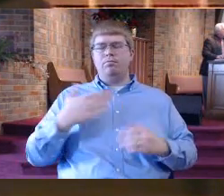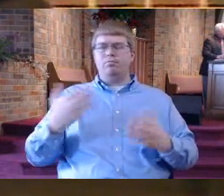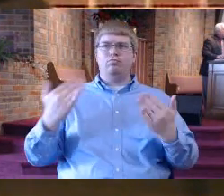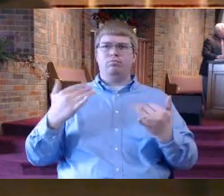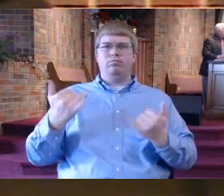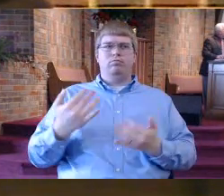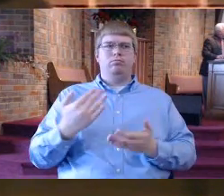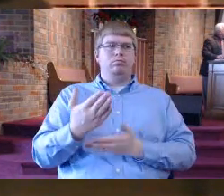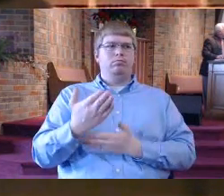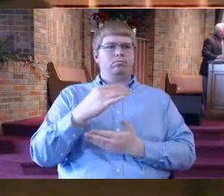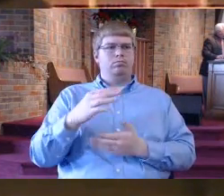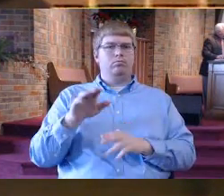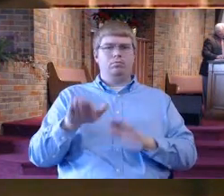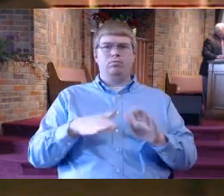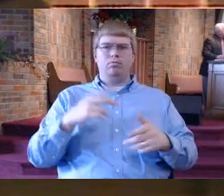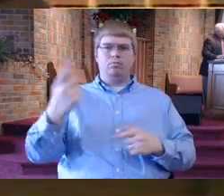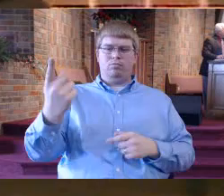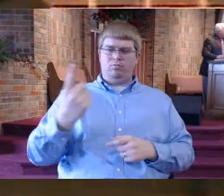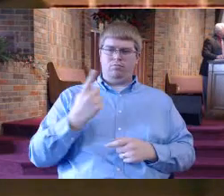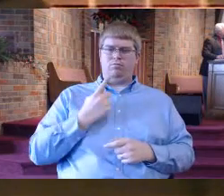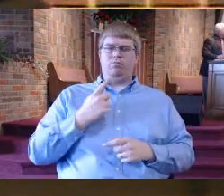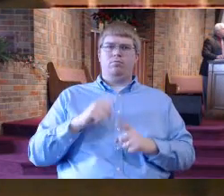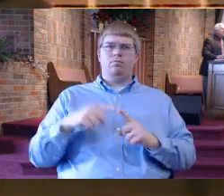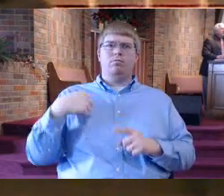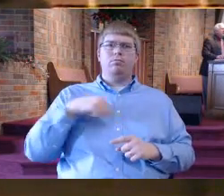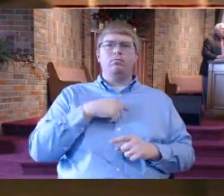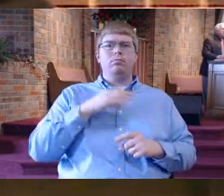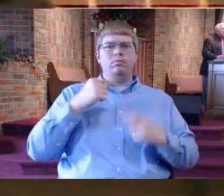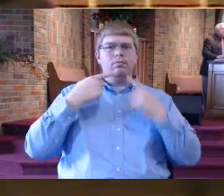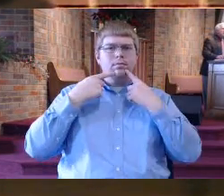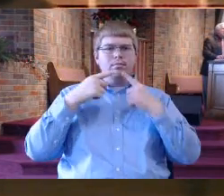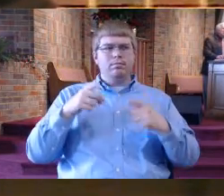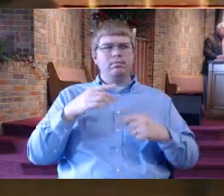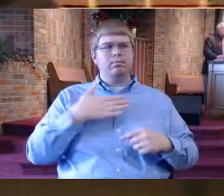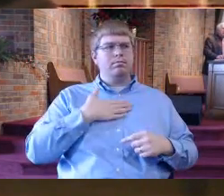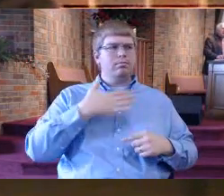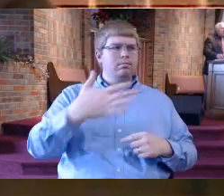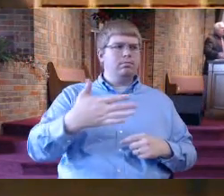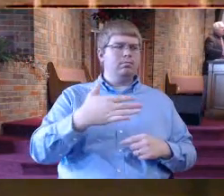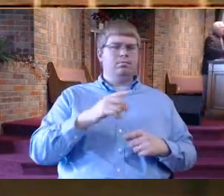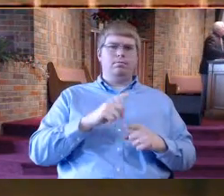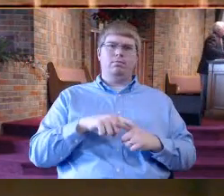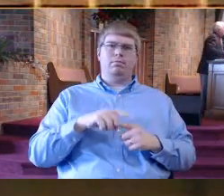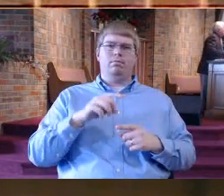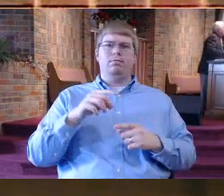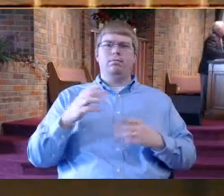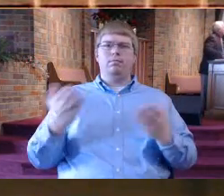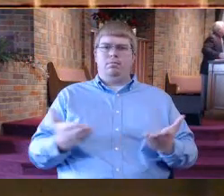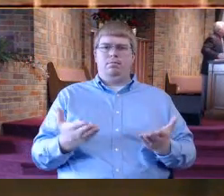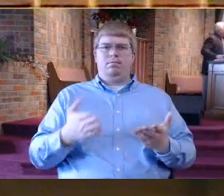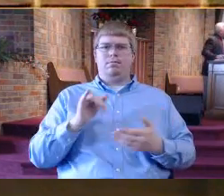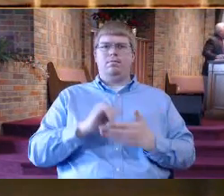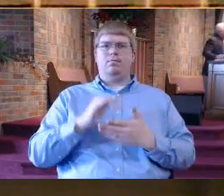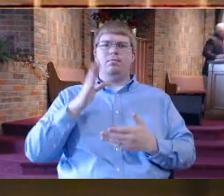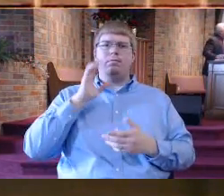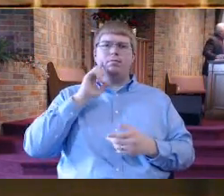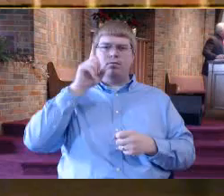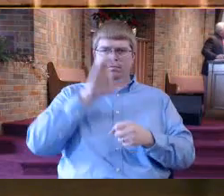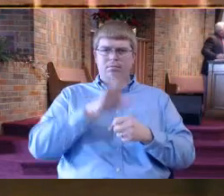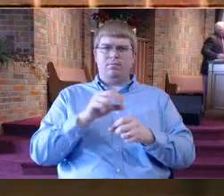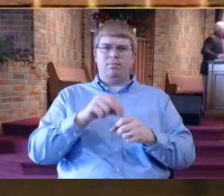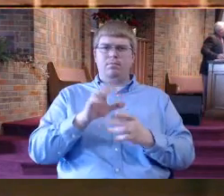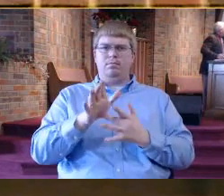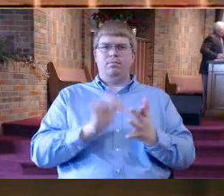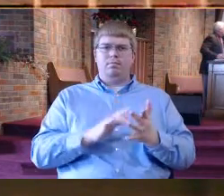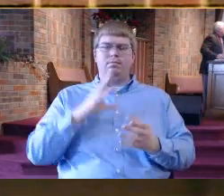that you will walk forward, that you'll confess before this audience your faith in Jesus, and even this morning put on the Lord in baptism.